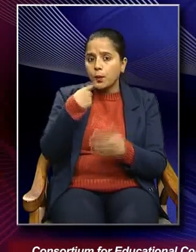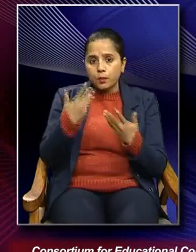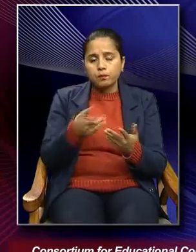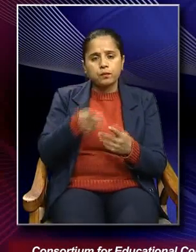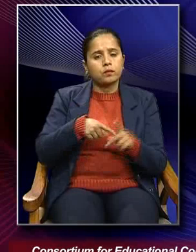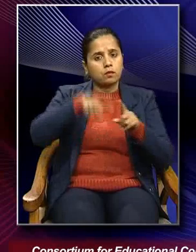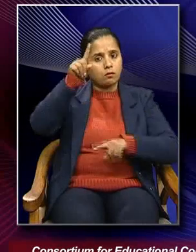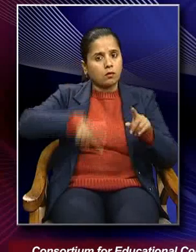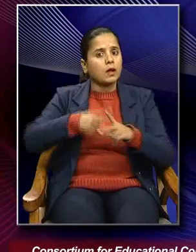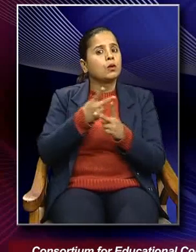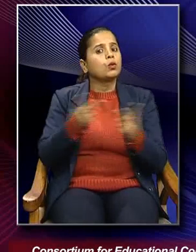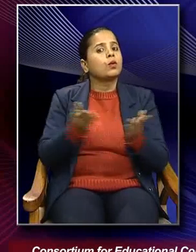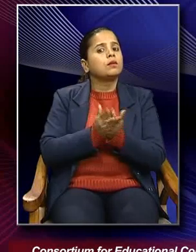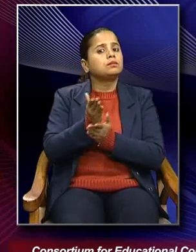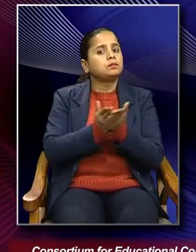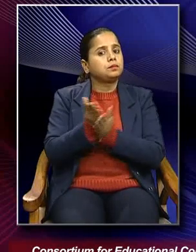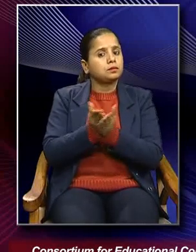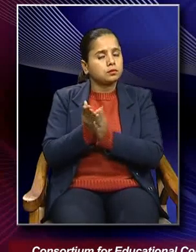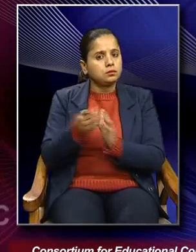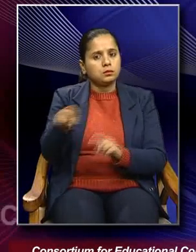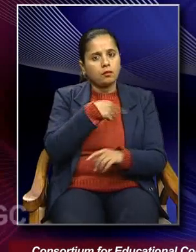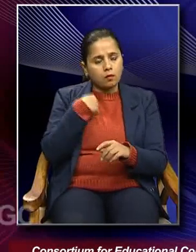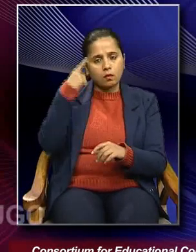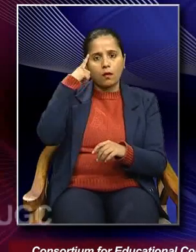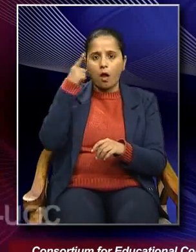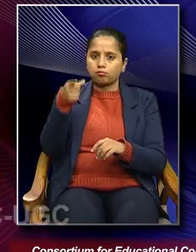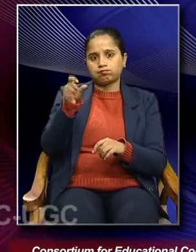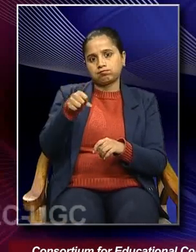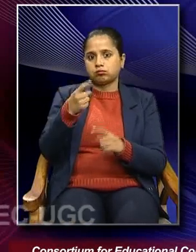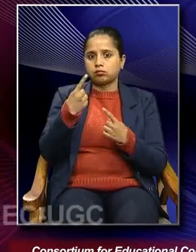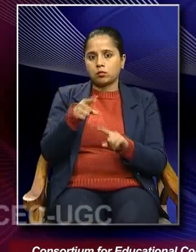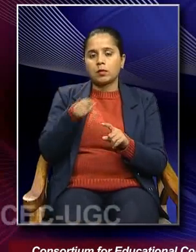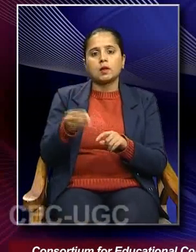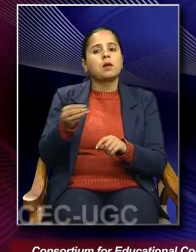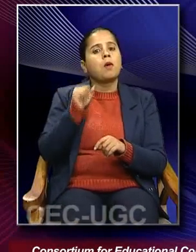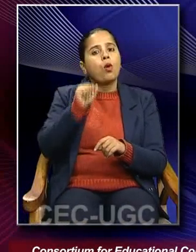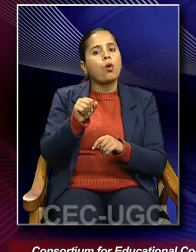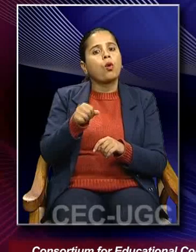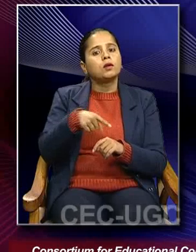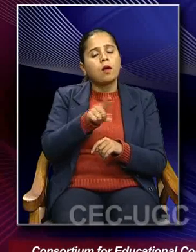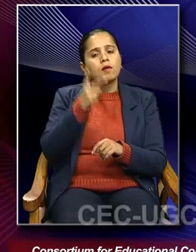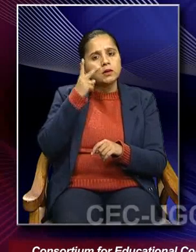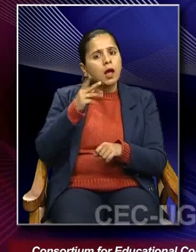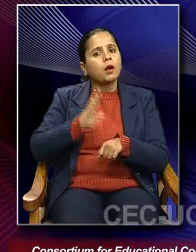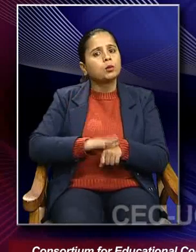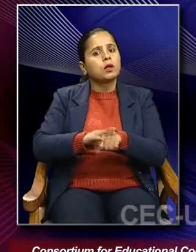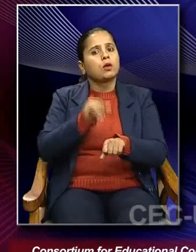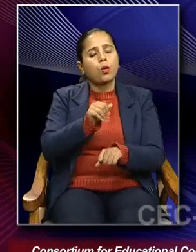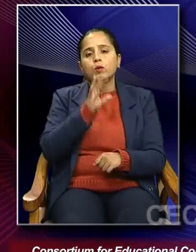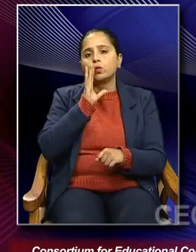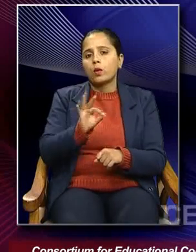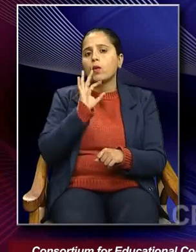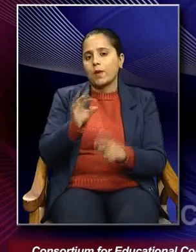arrange in ways that make sense to them as they subjectively experience that